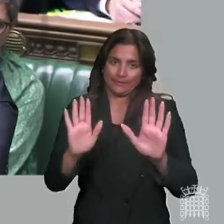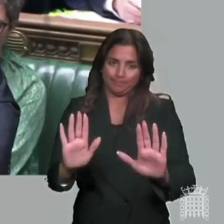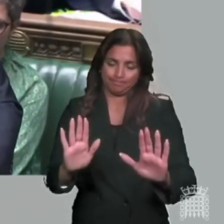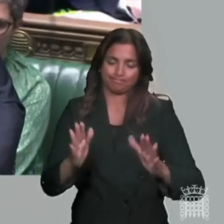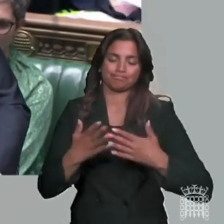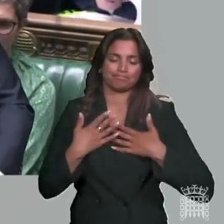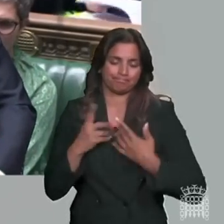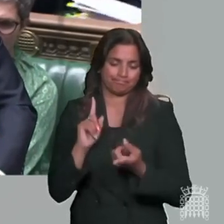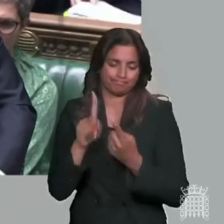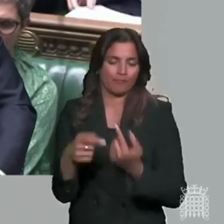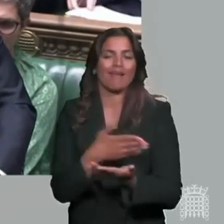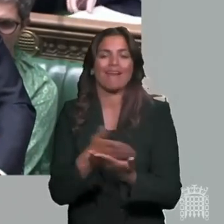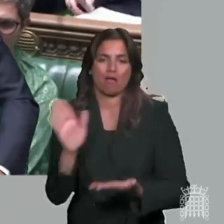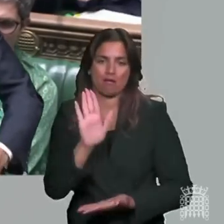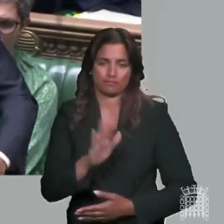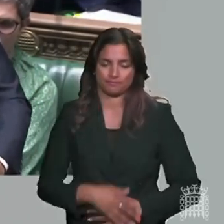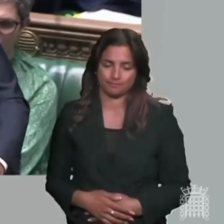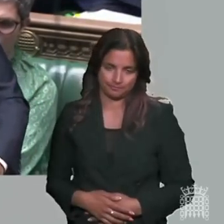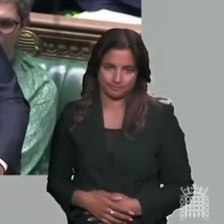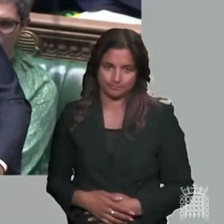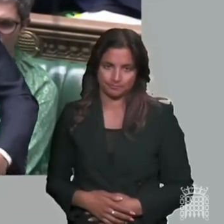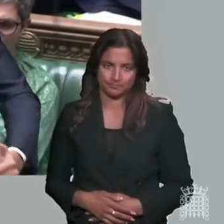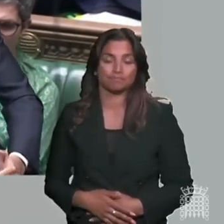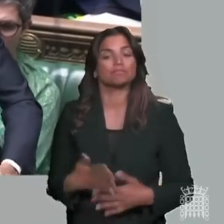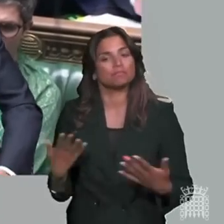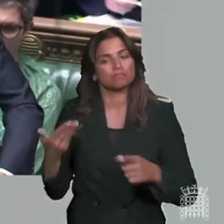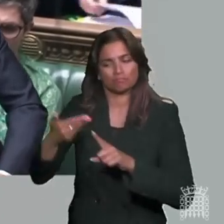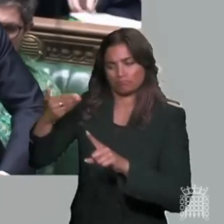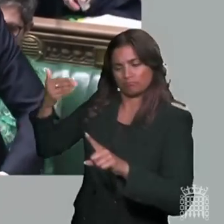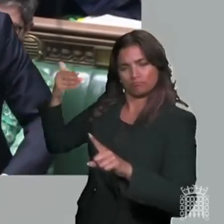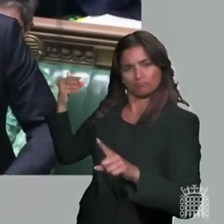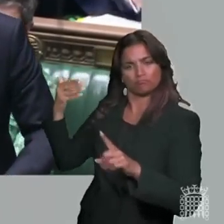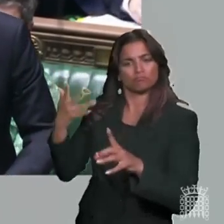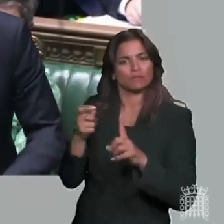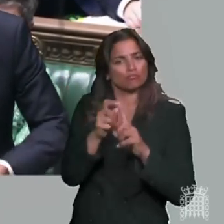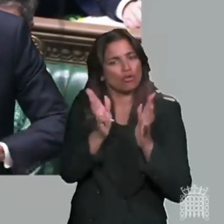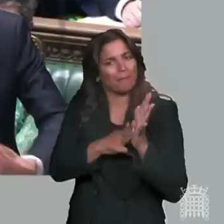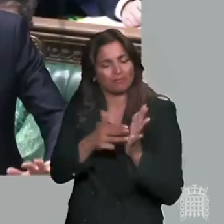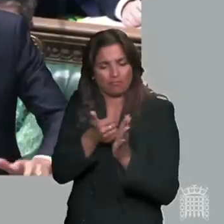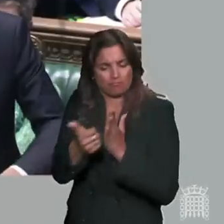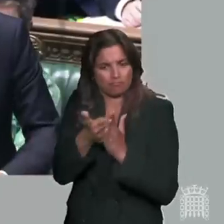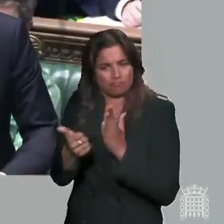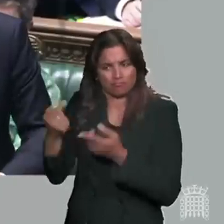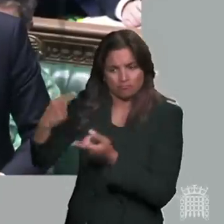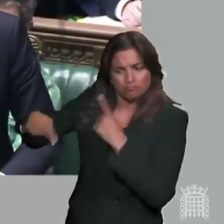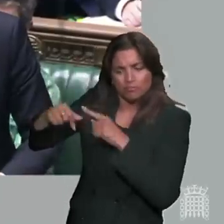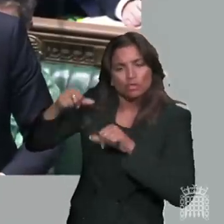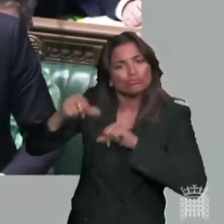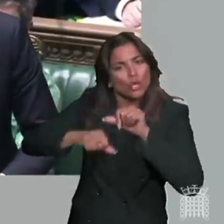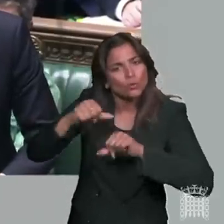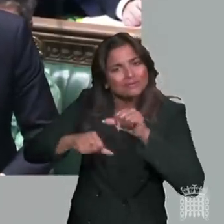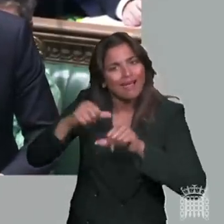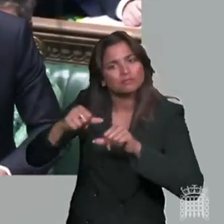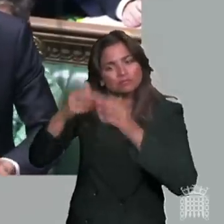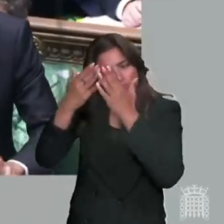with a long-established convention of previous Prime Ministers having the ability to submit honours, I followed the process to the